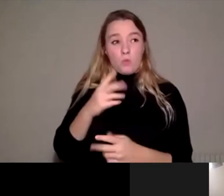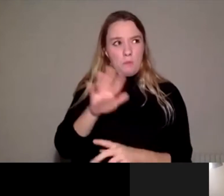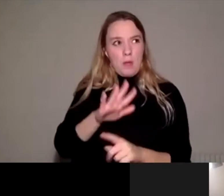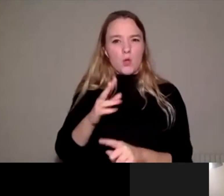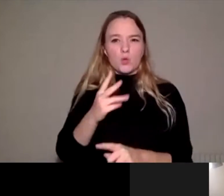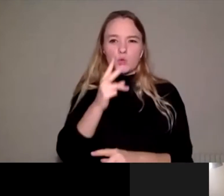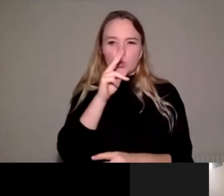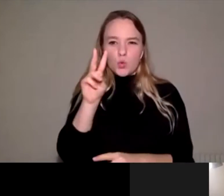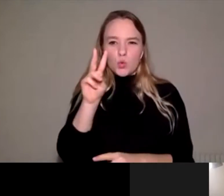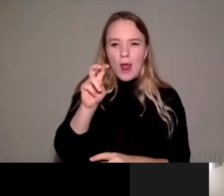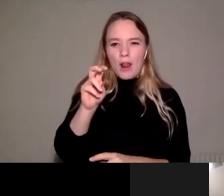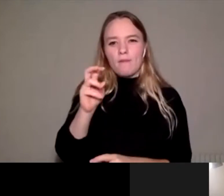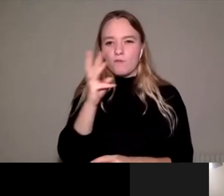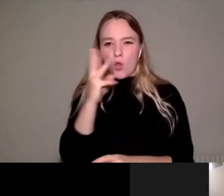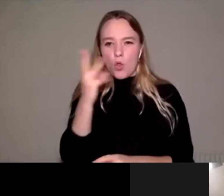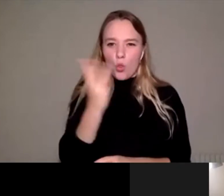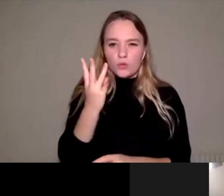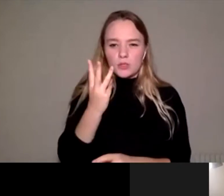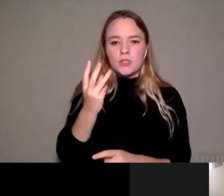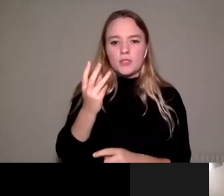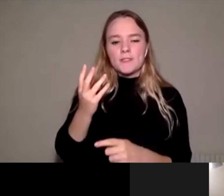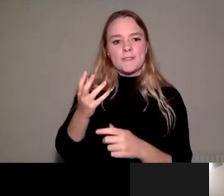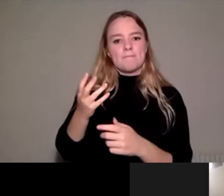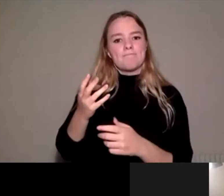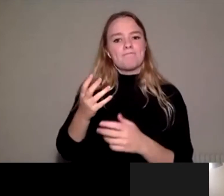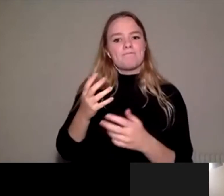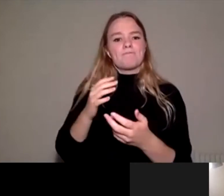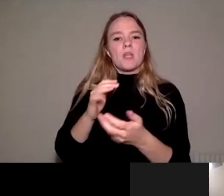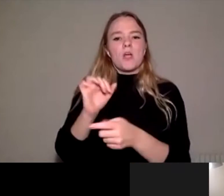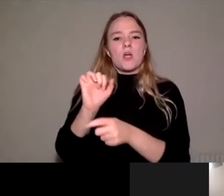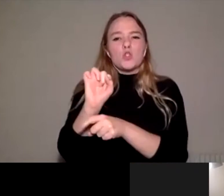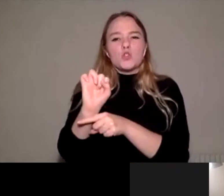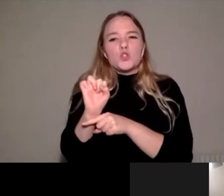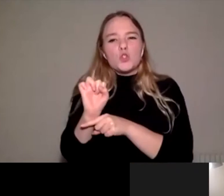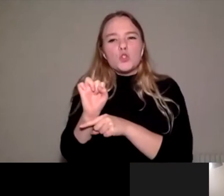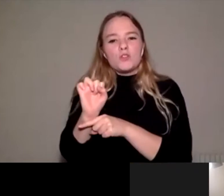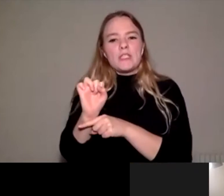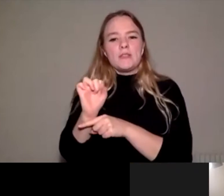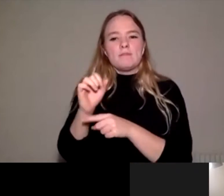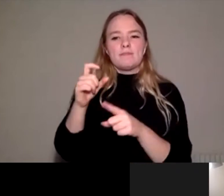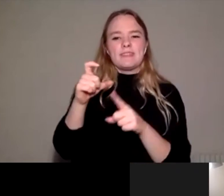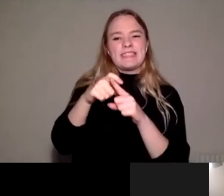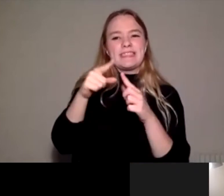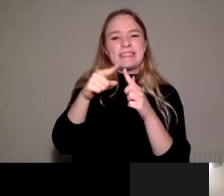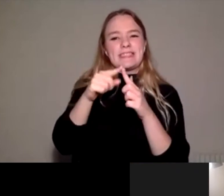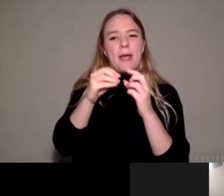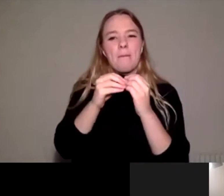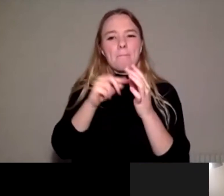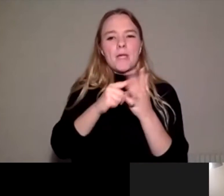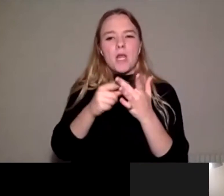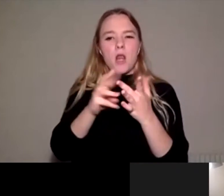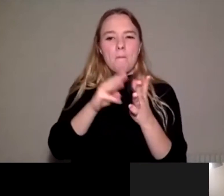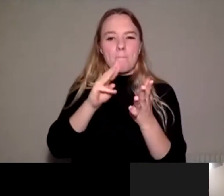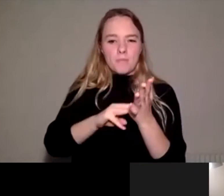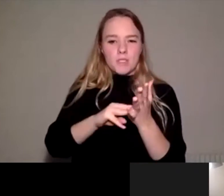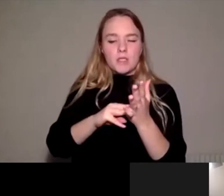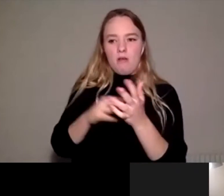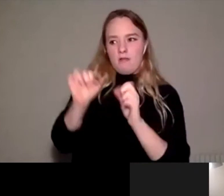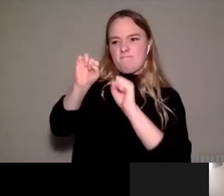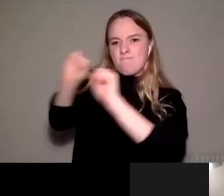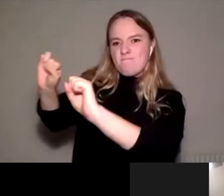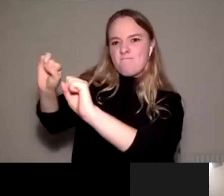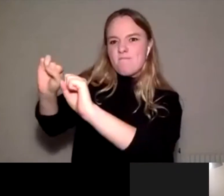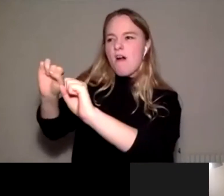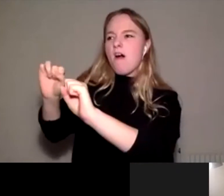by an ununiformed security guard in Debenhams who assumed I stole something. And even when I said, "Look in my bag,"